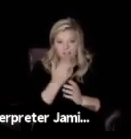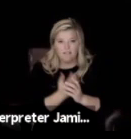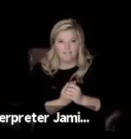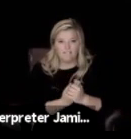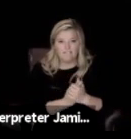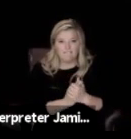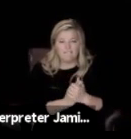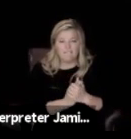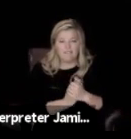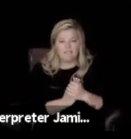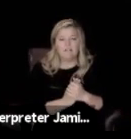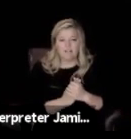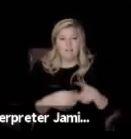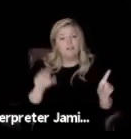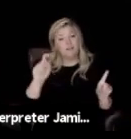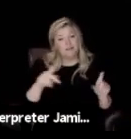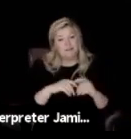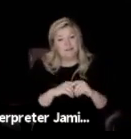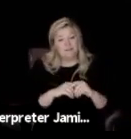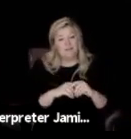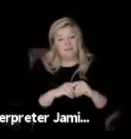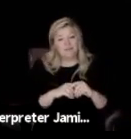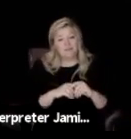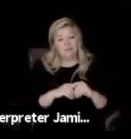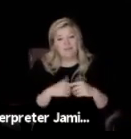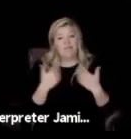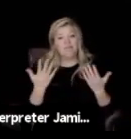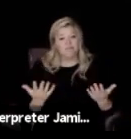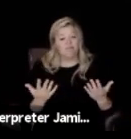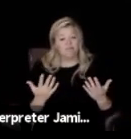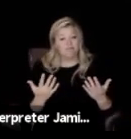All right, so it's going to look like,